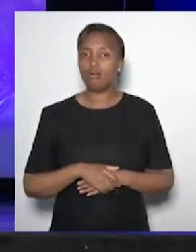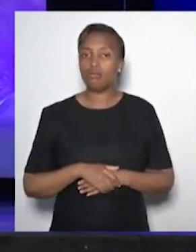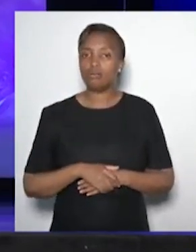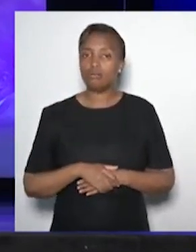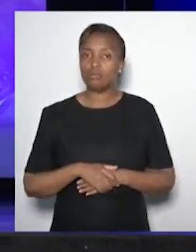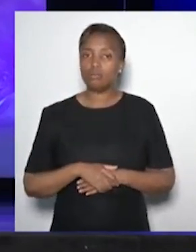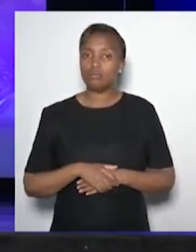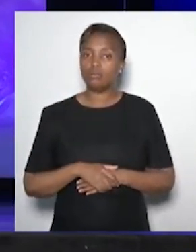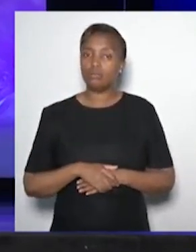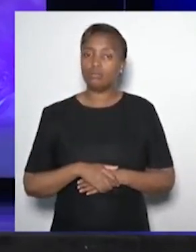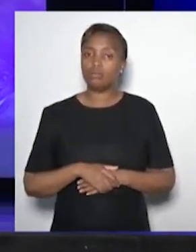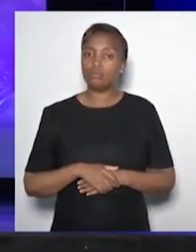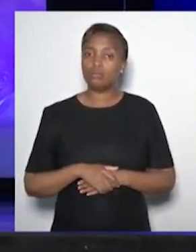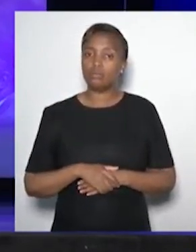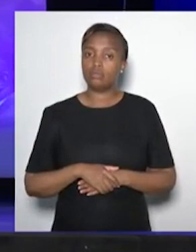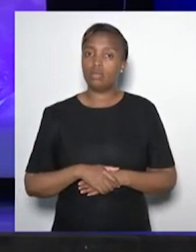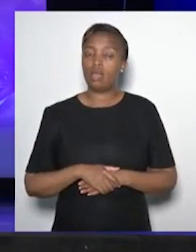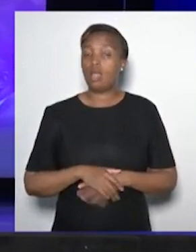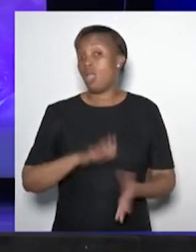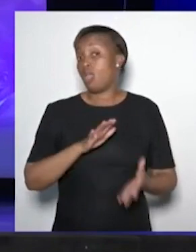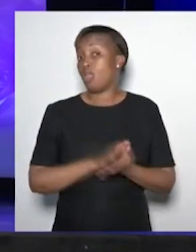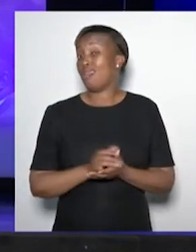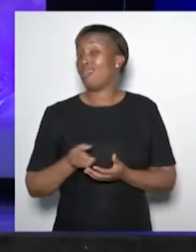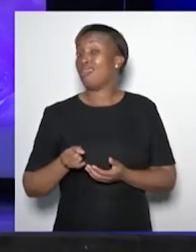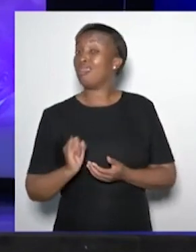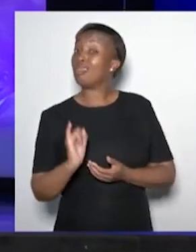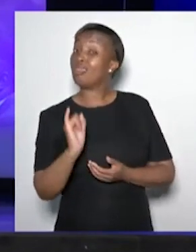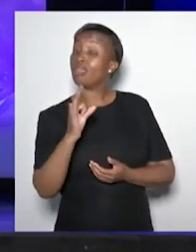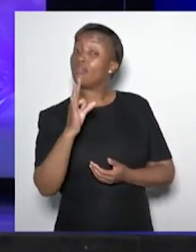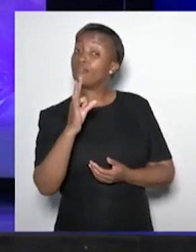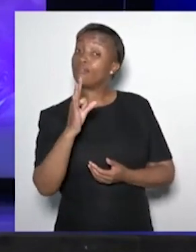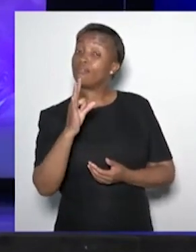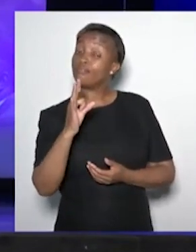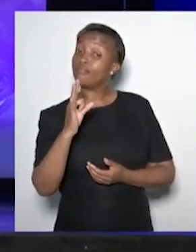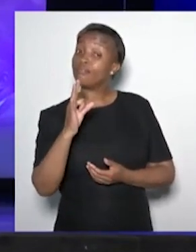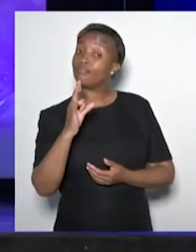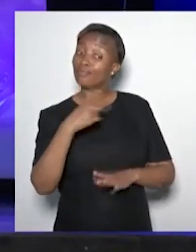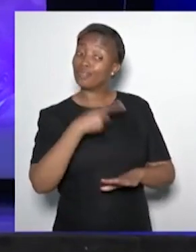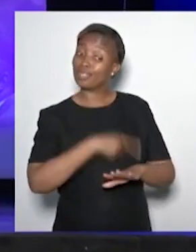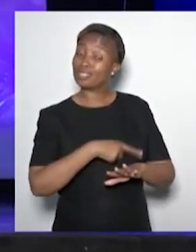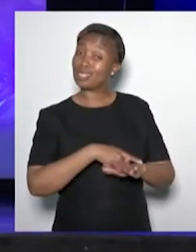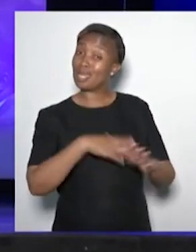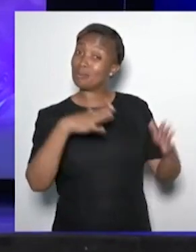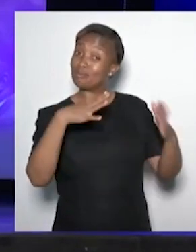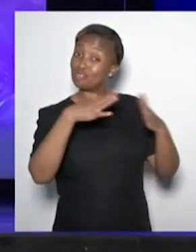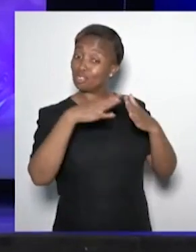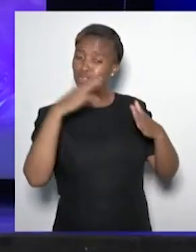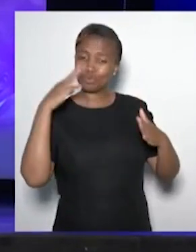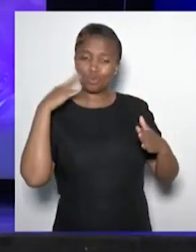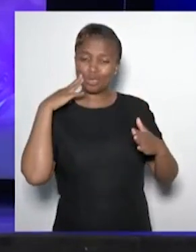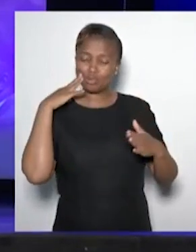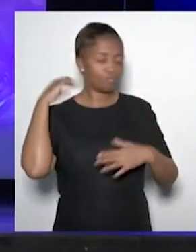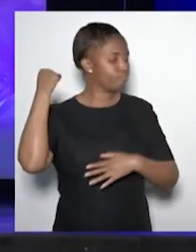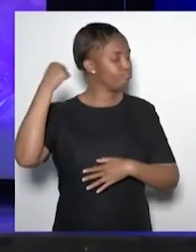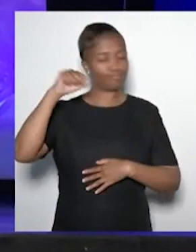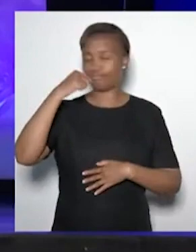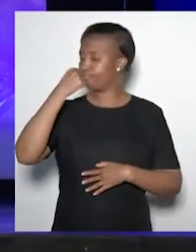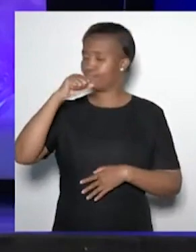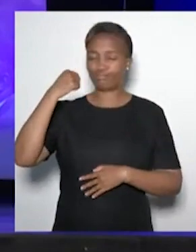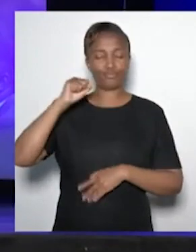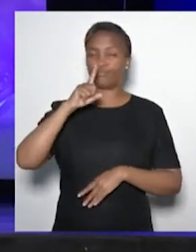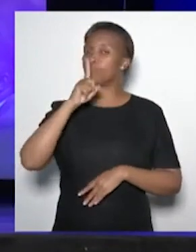And if ever there is time when the church should refuse to be